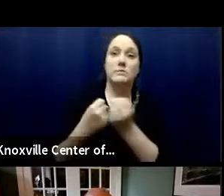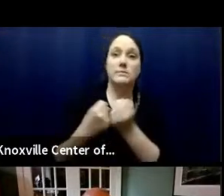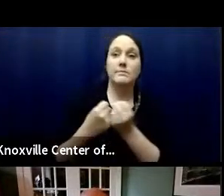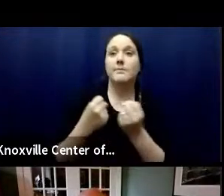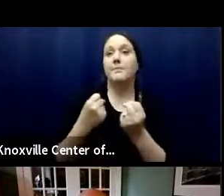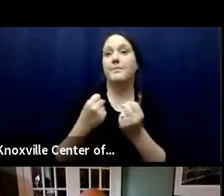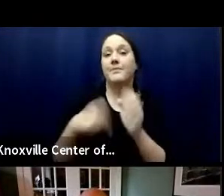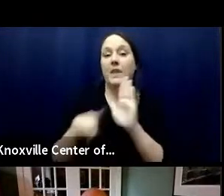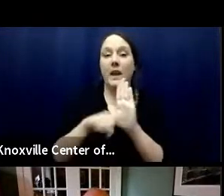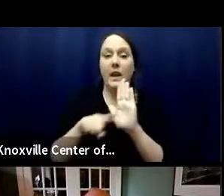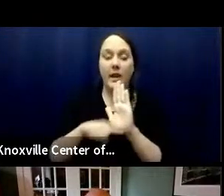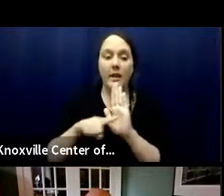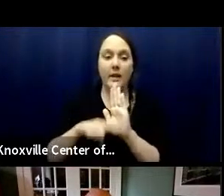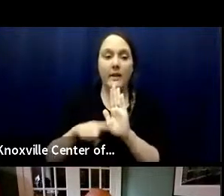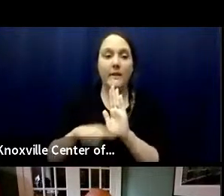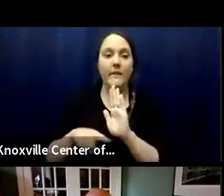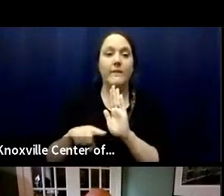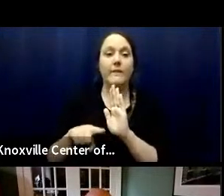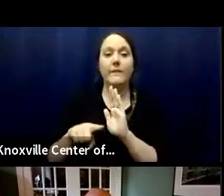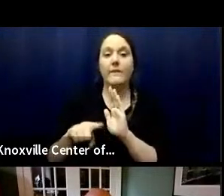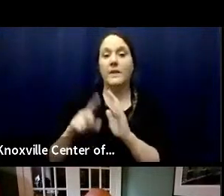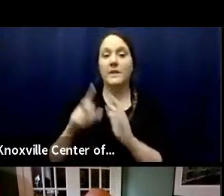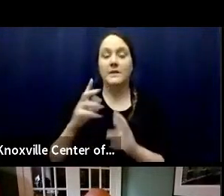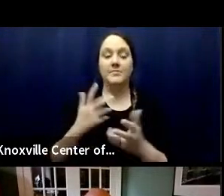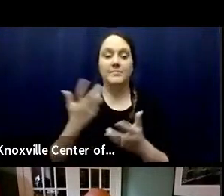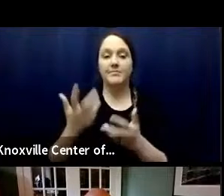the very negative of